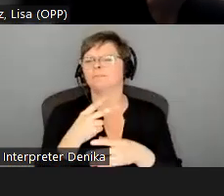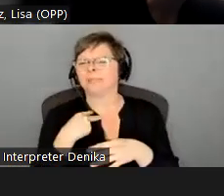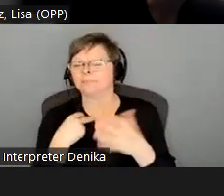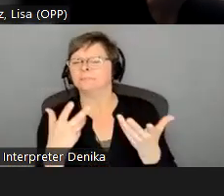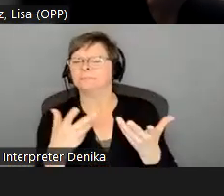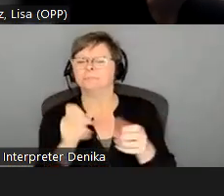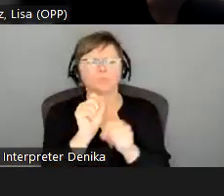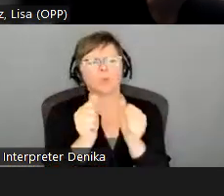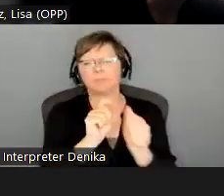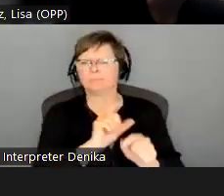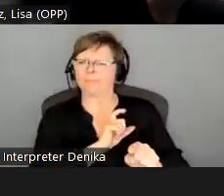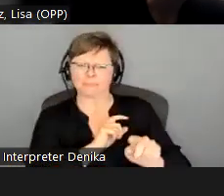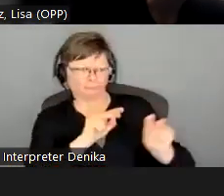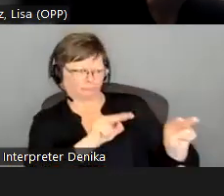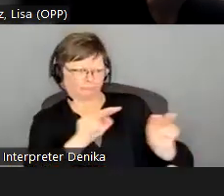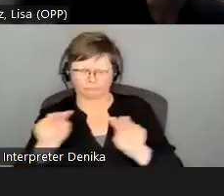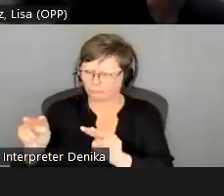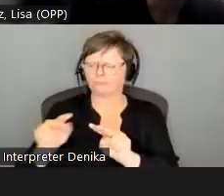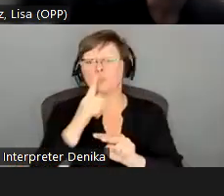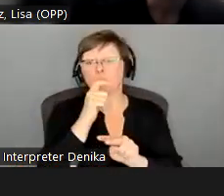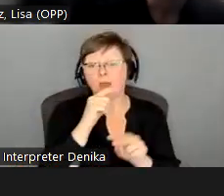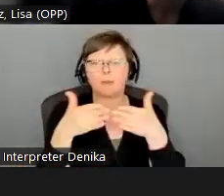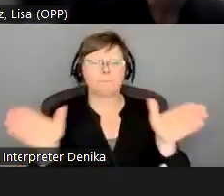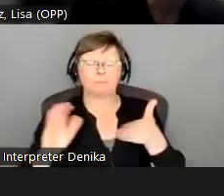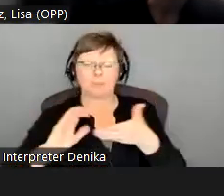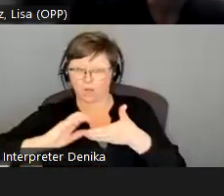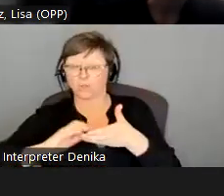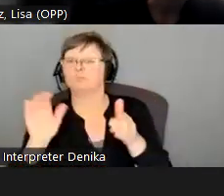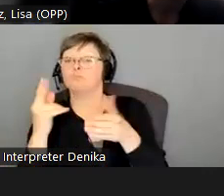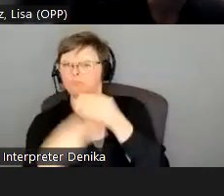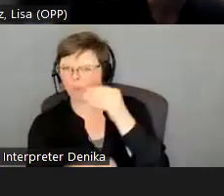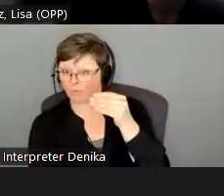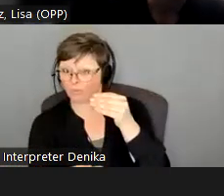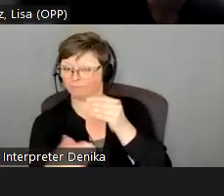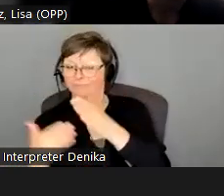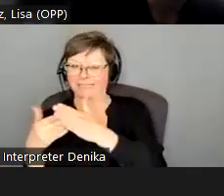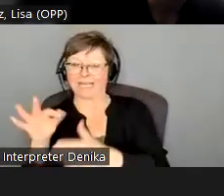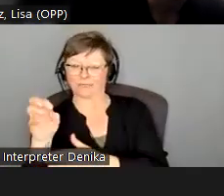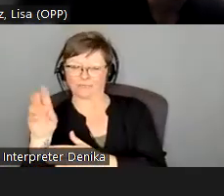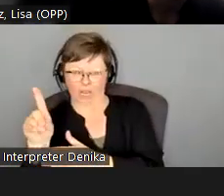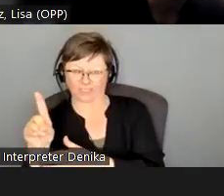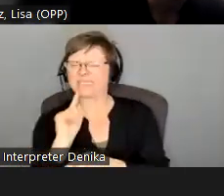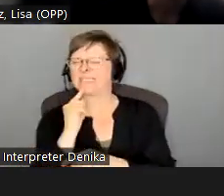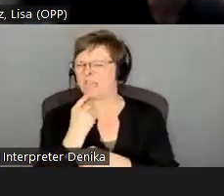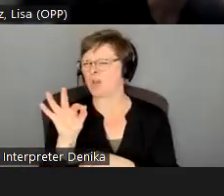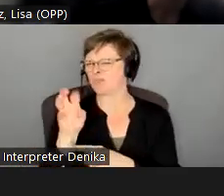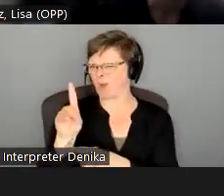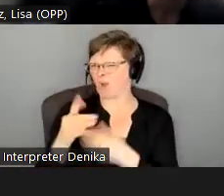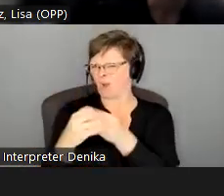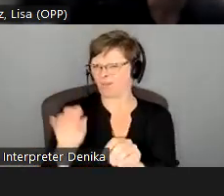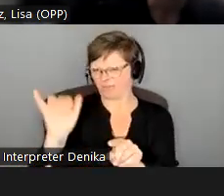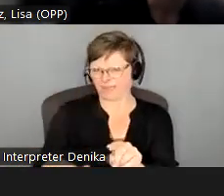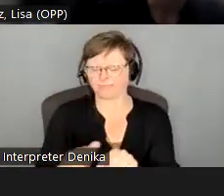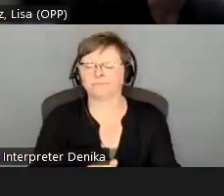policing, private and public partners in fighting against fraud. And they work towards education,